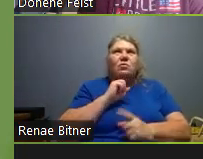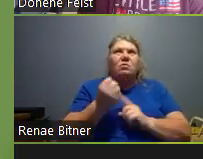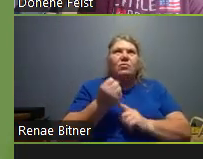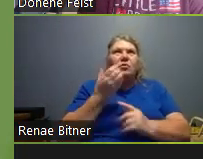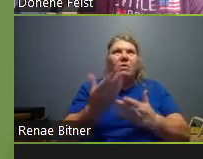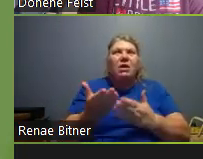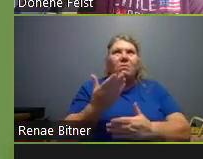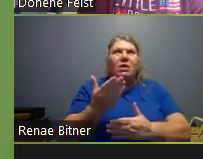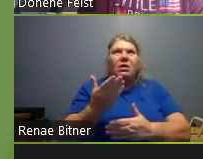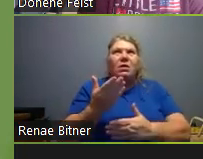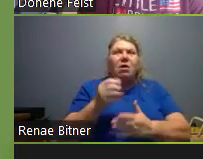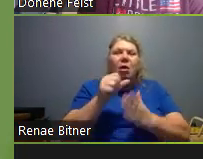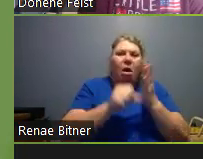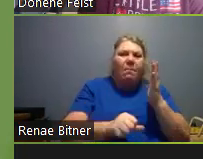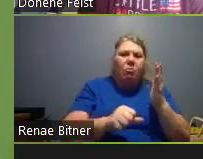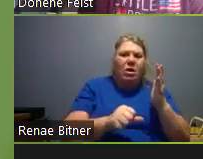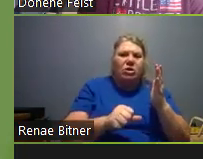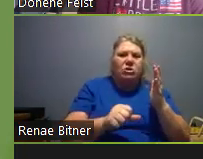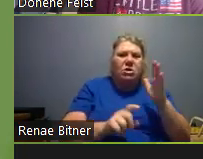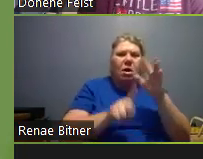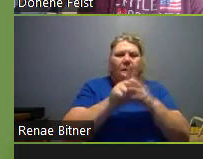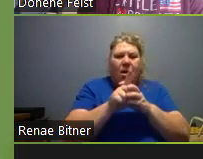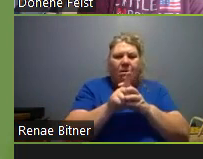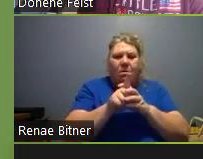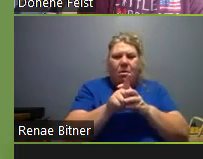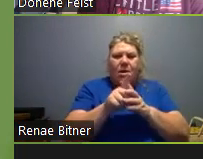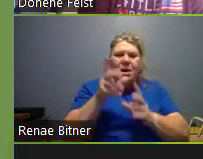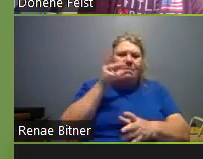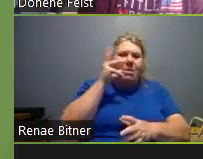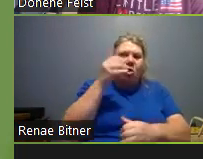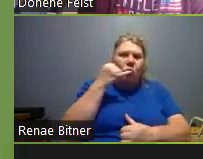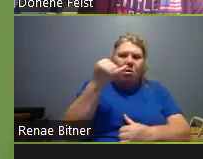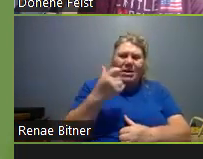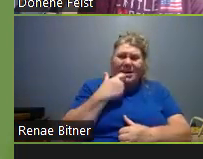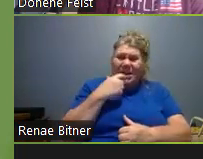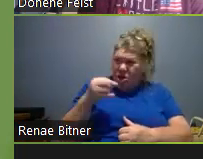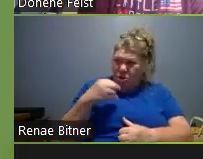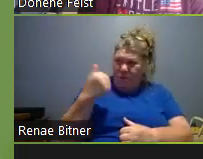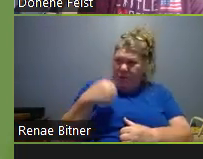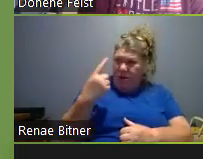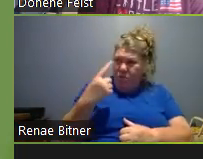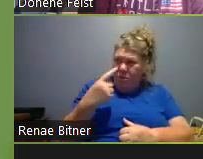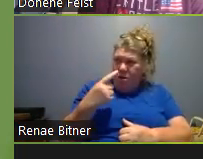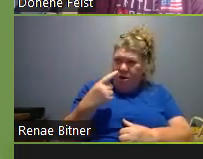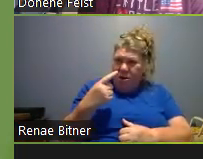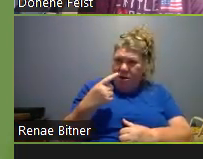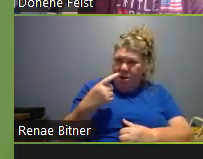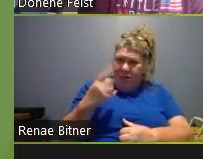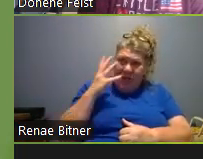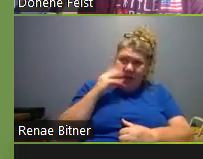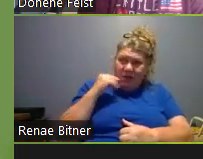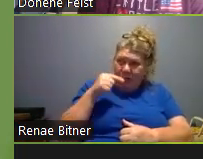have been an operation or surgery come up that a parent would call and say, do you have anybody that's gone through this?